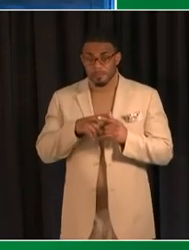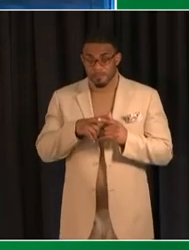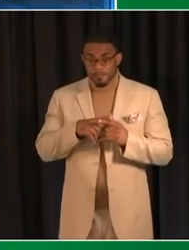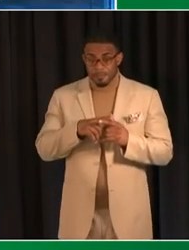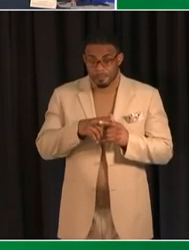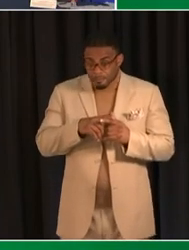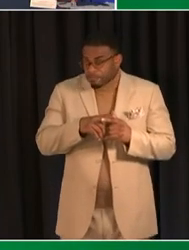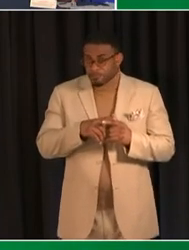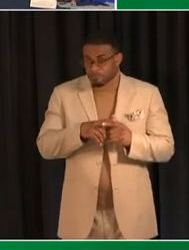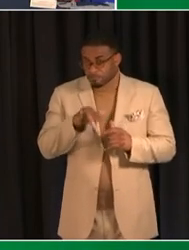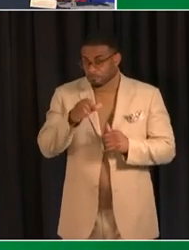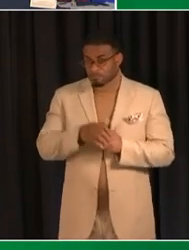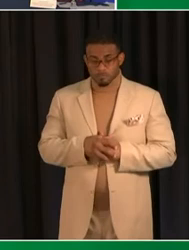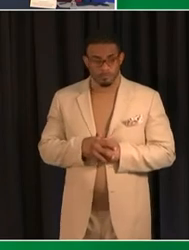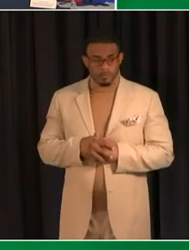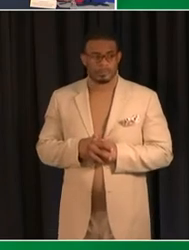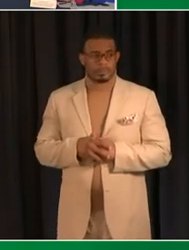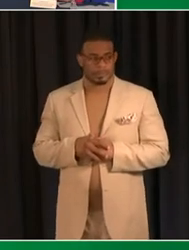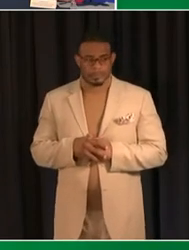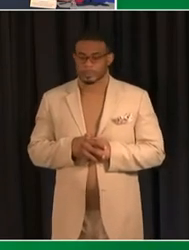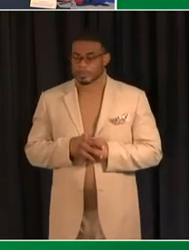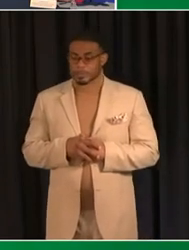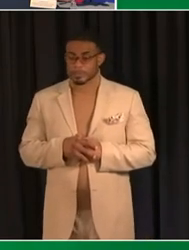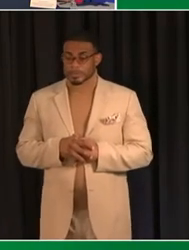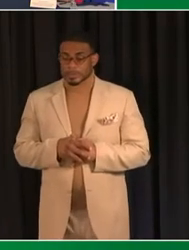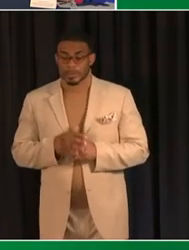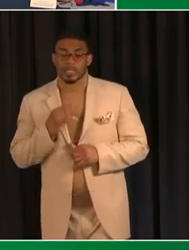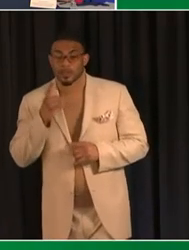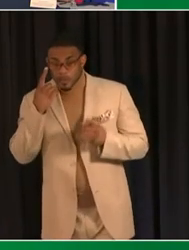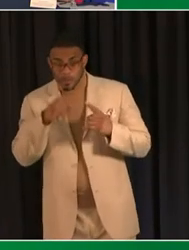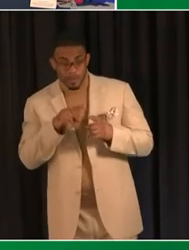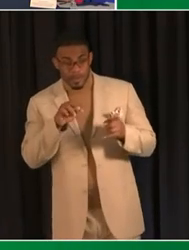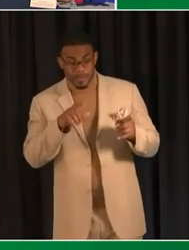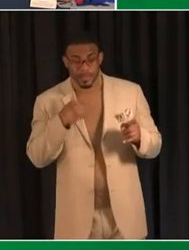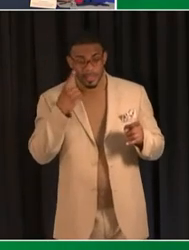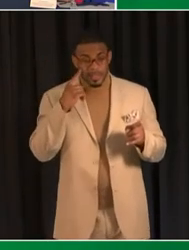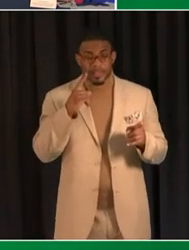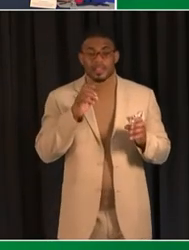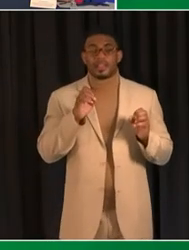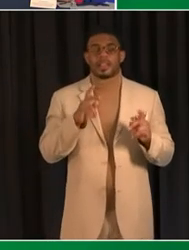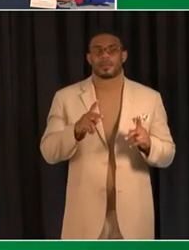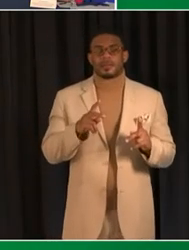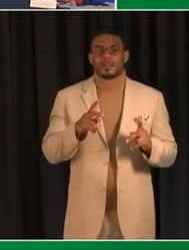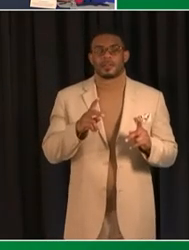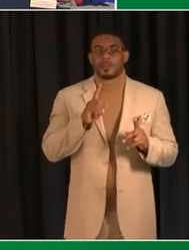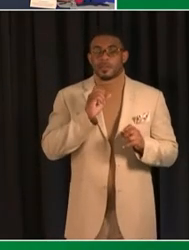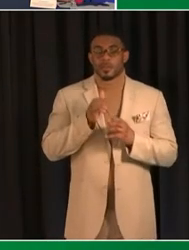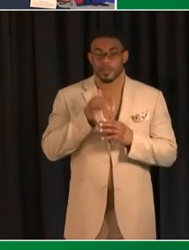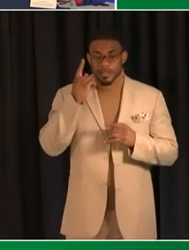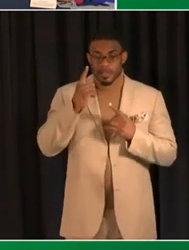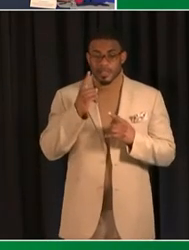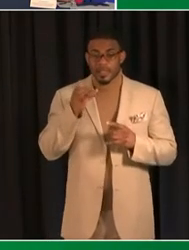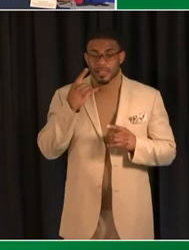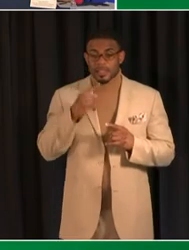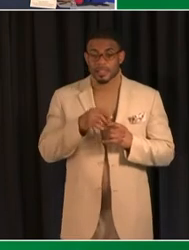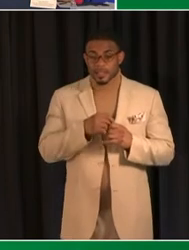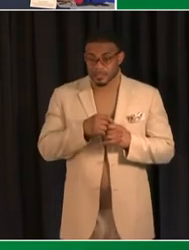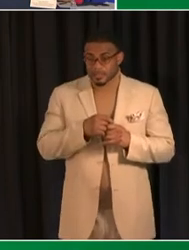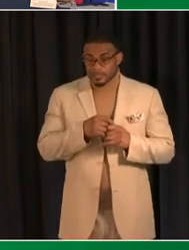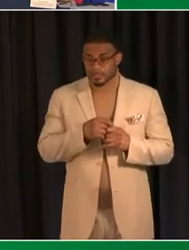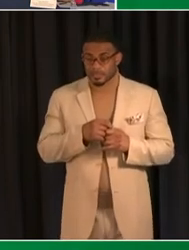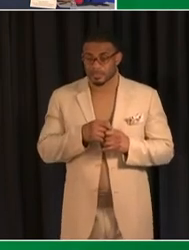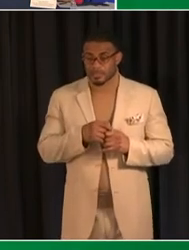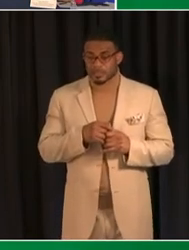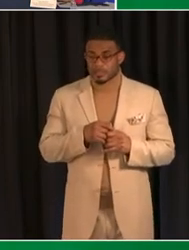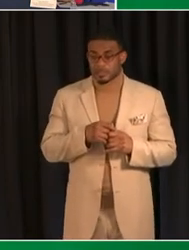and then your guess as well. Oh my. Well, I do agree with Neil. I think it's an opportunity to rethink, and